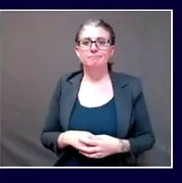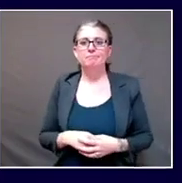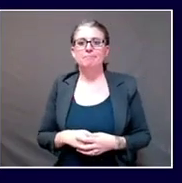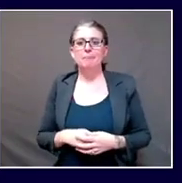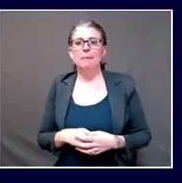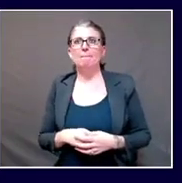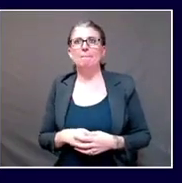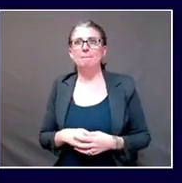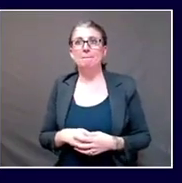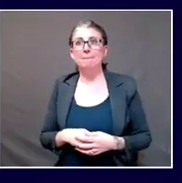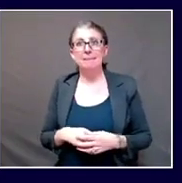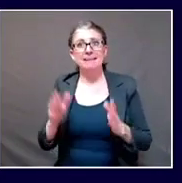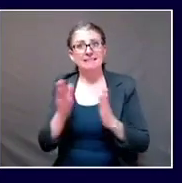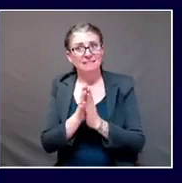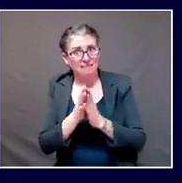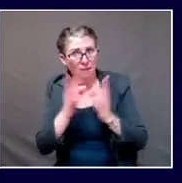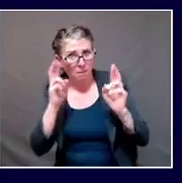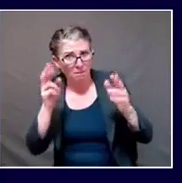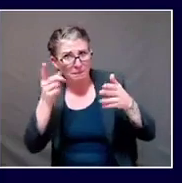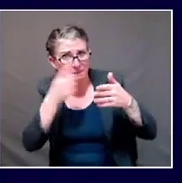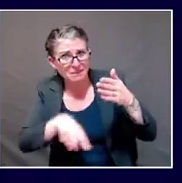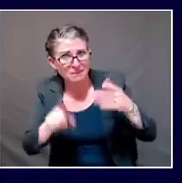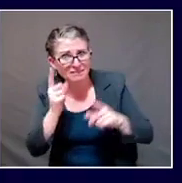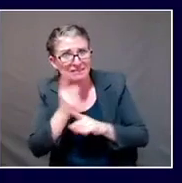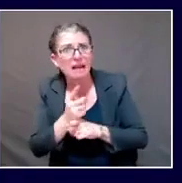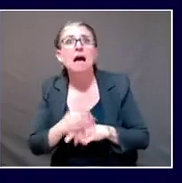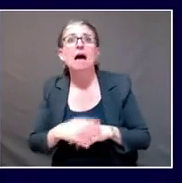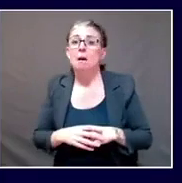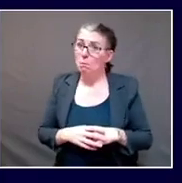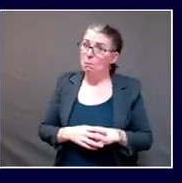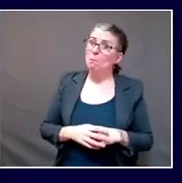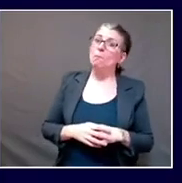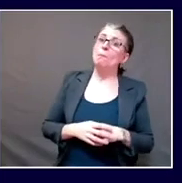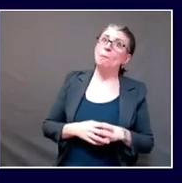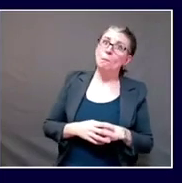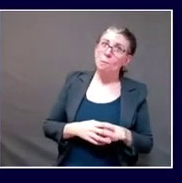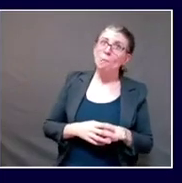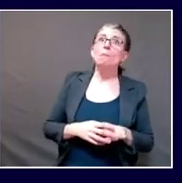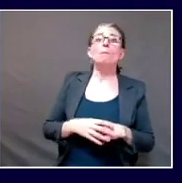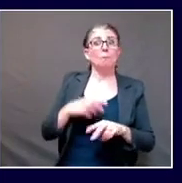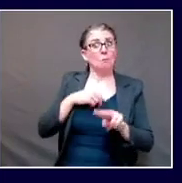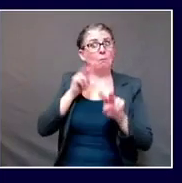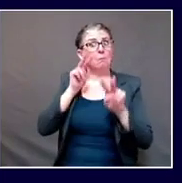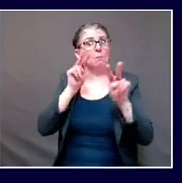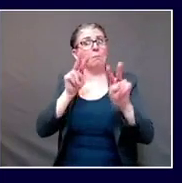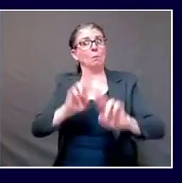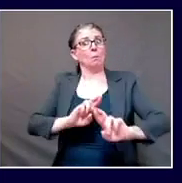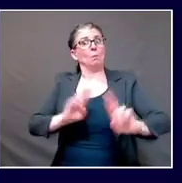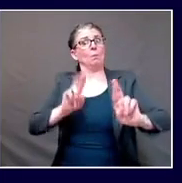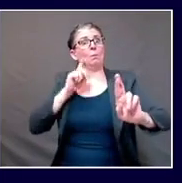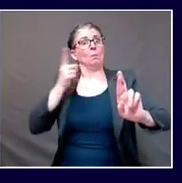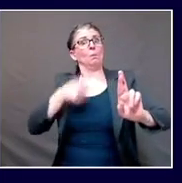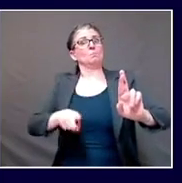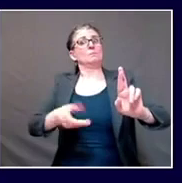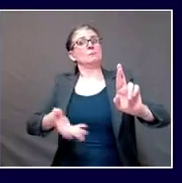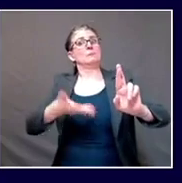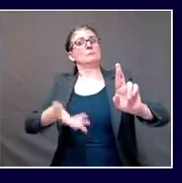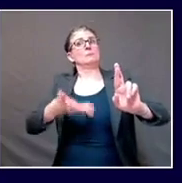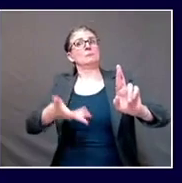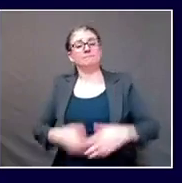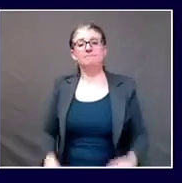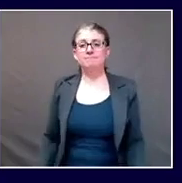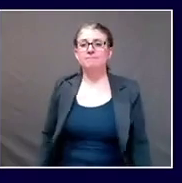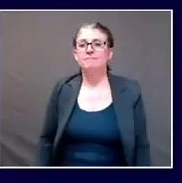Okay. Well, it's more of a window than we had a couple days ago. Mm-hmm. Um, also, uh, there's, there has been some, some